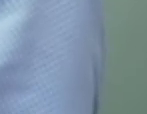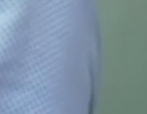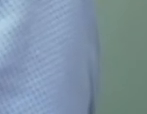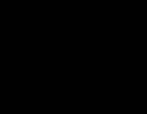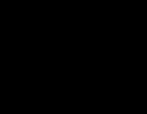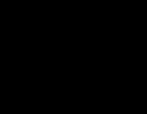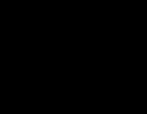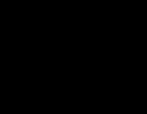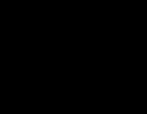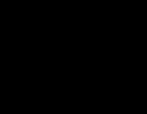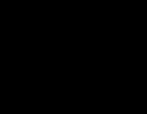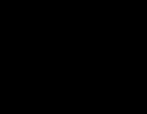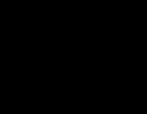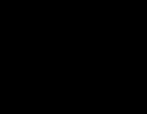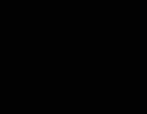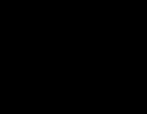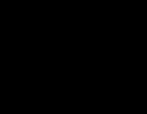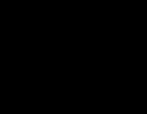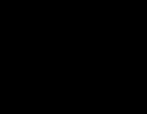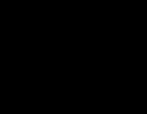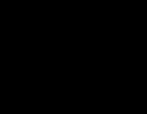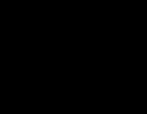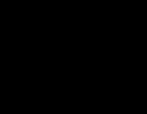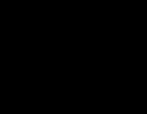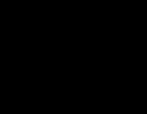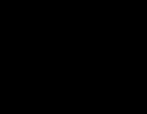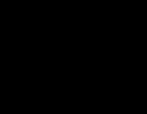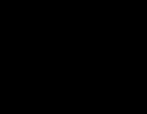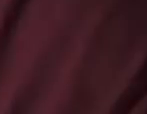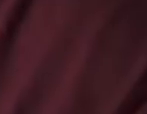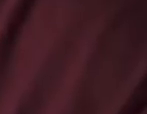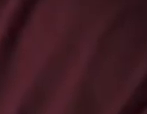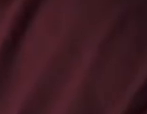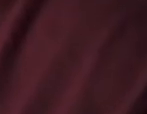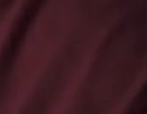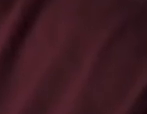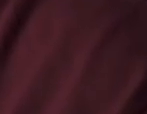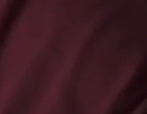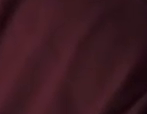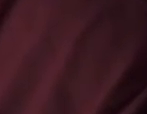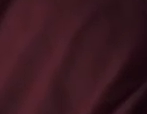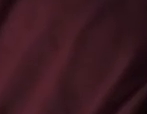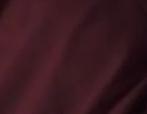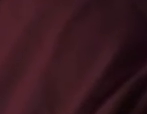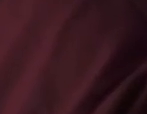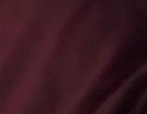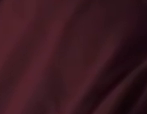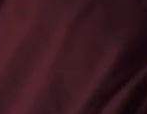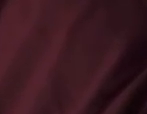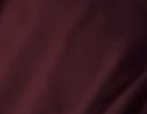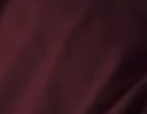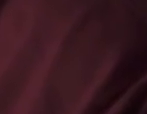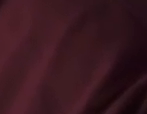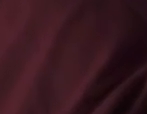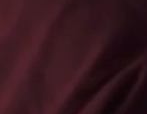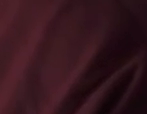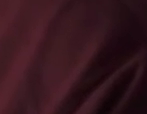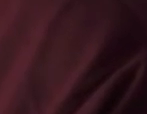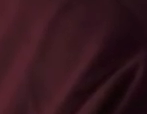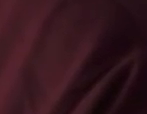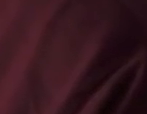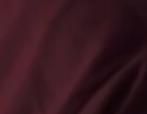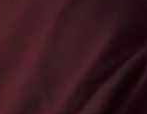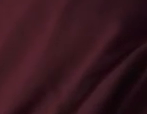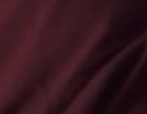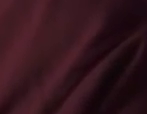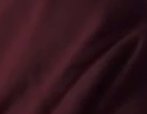the morning. If you learn nothing else, it's pretty easy to see that. One family is to go to train right now. One